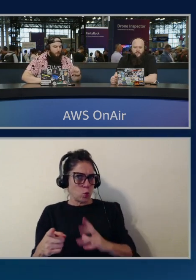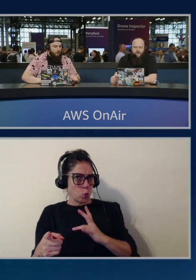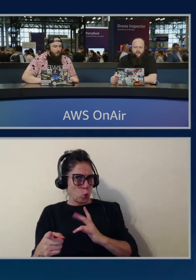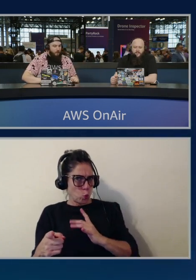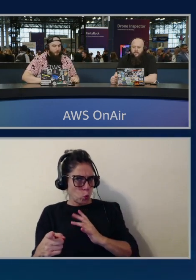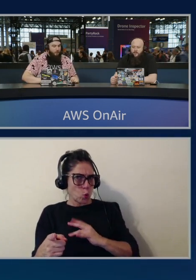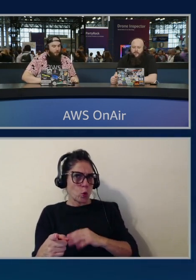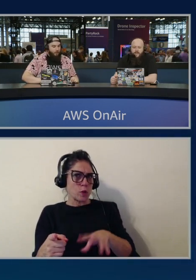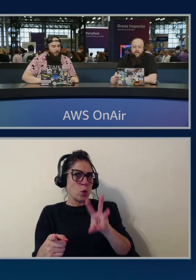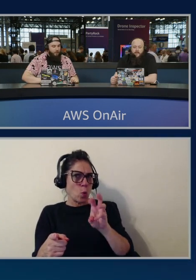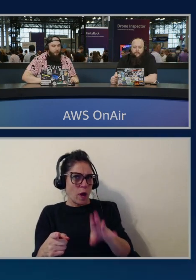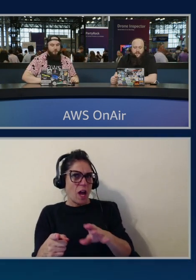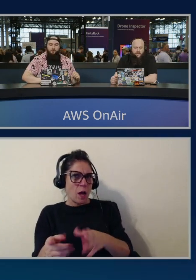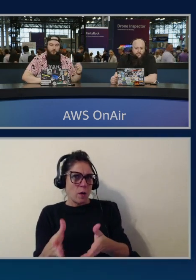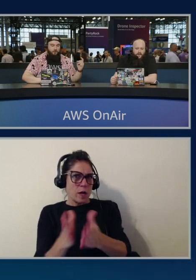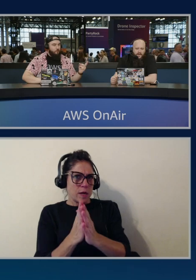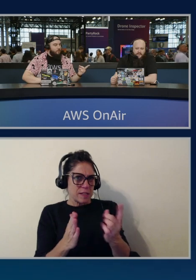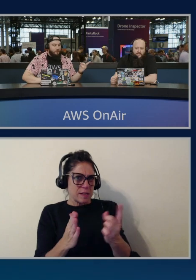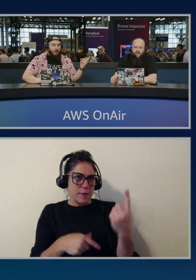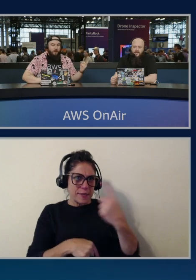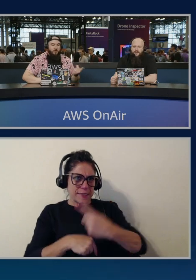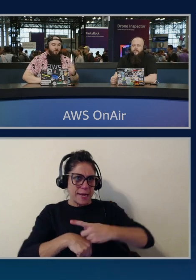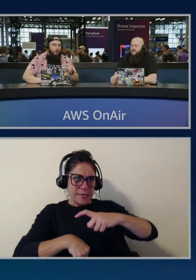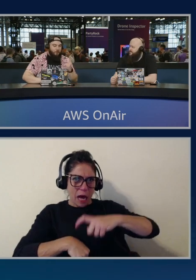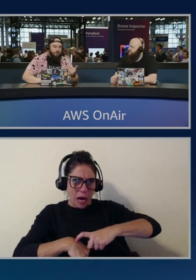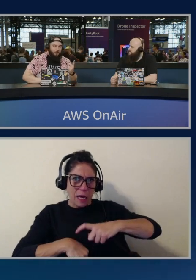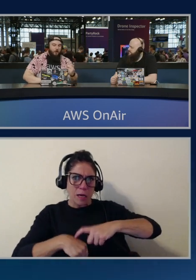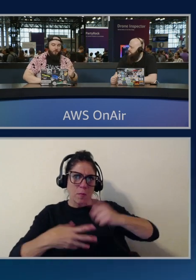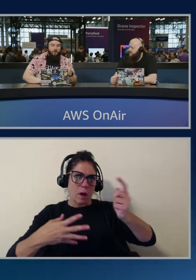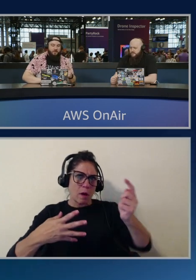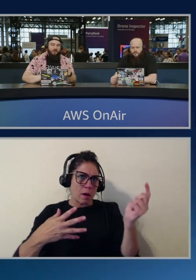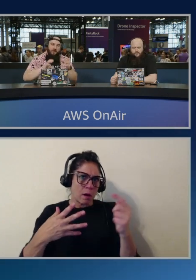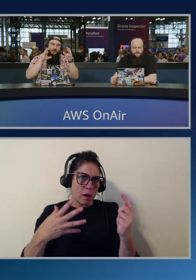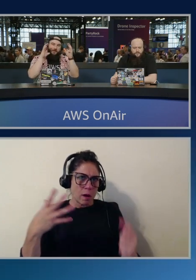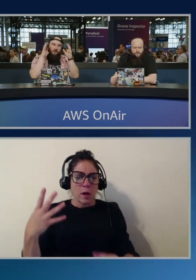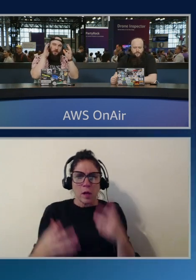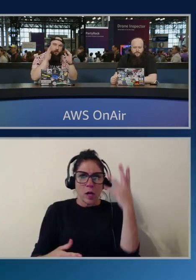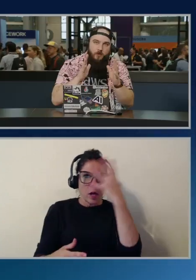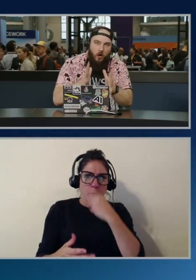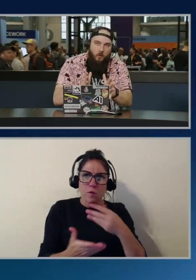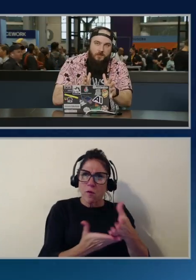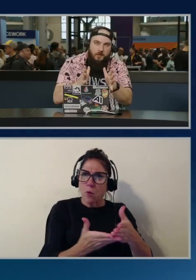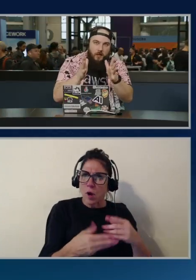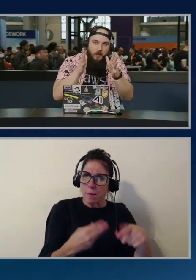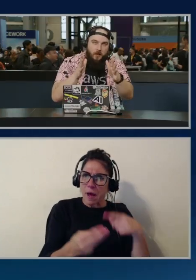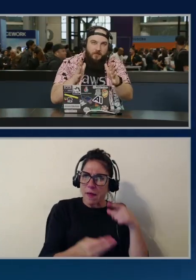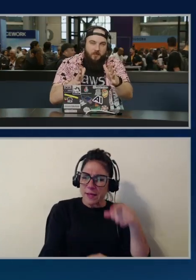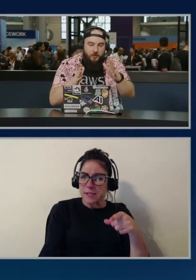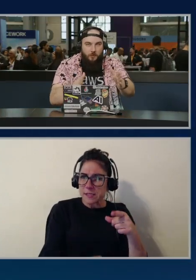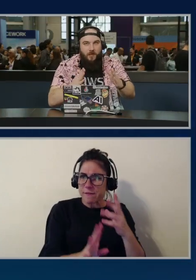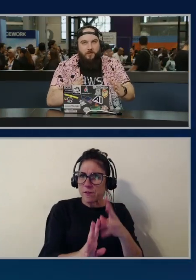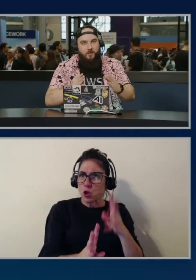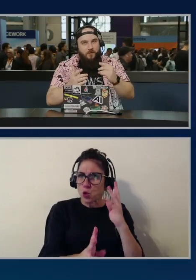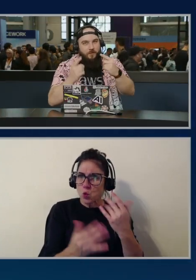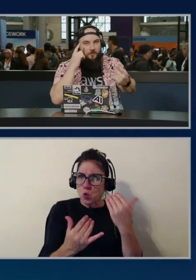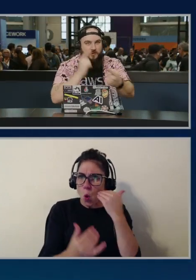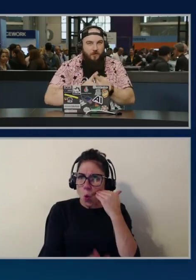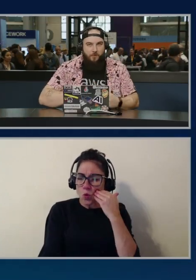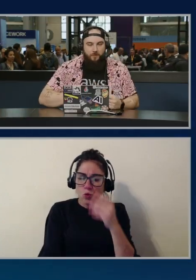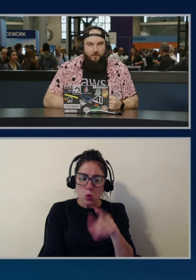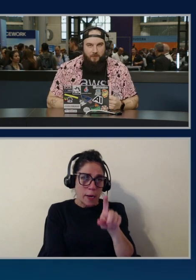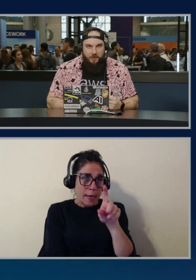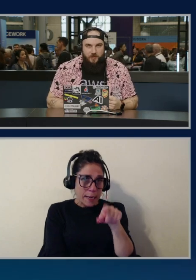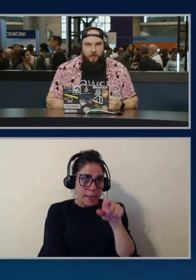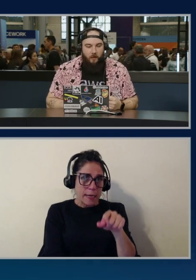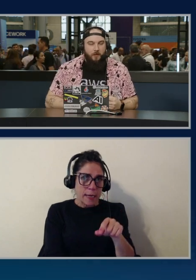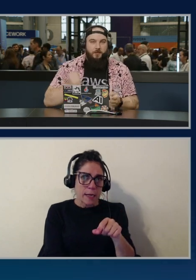request something, it's got something with date time because I had to do that. So the beautiful part about this is it Queue knows that you need to